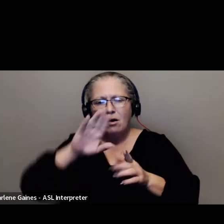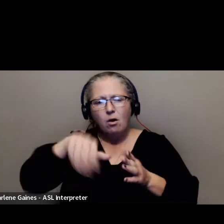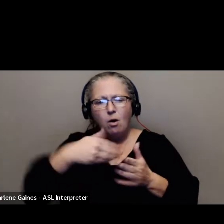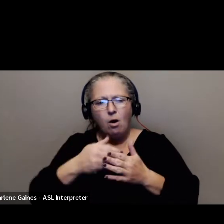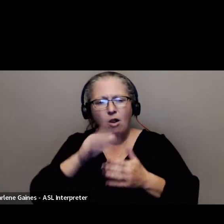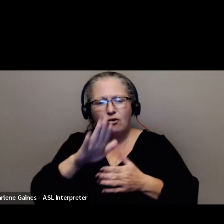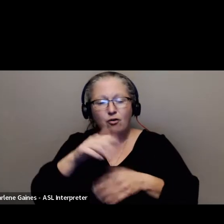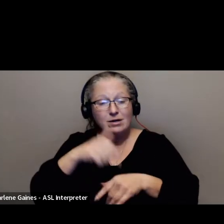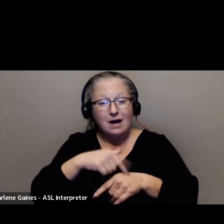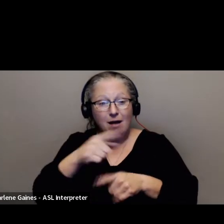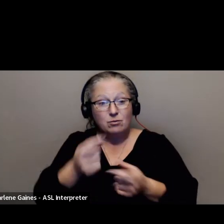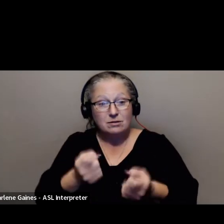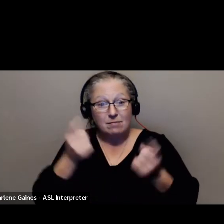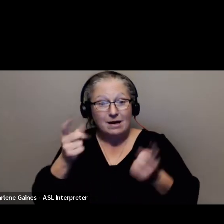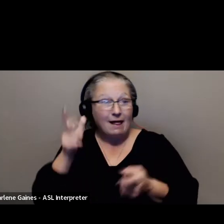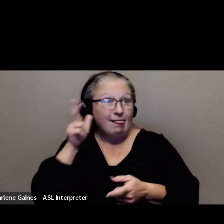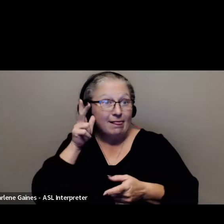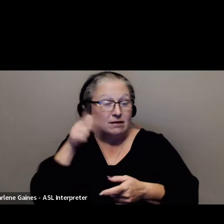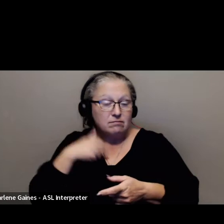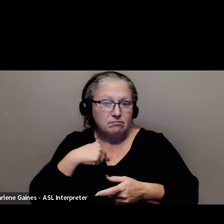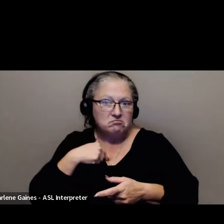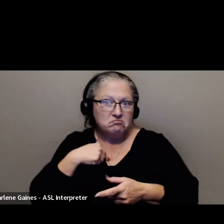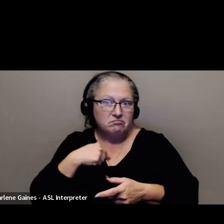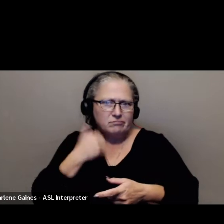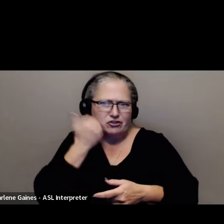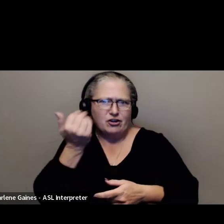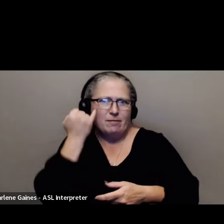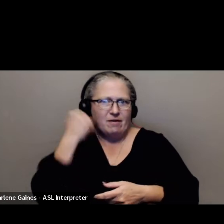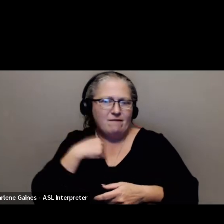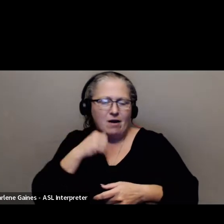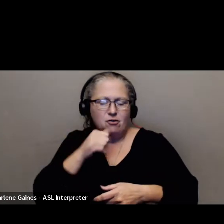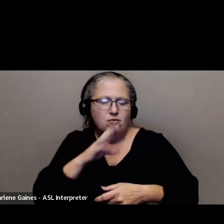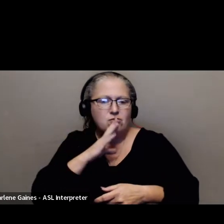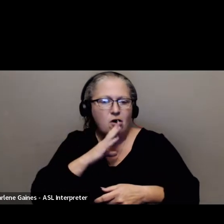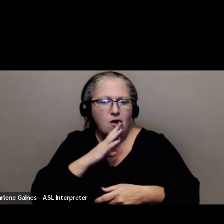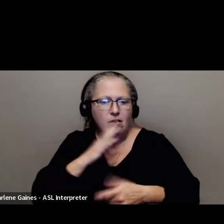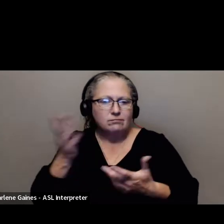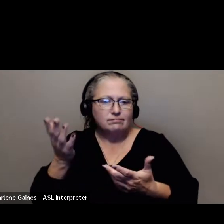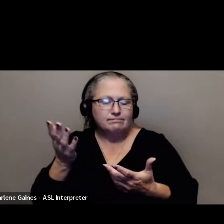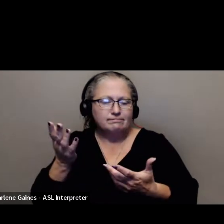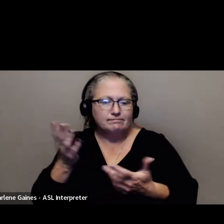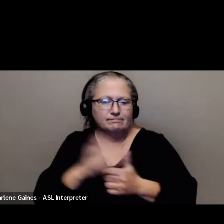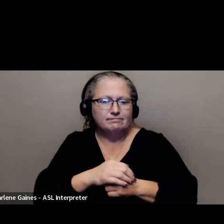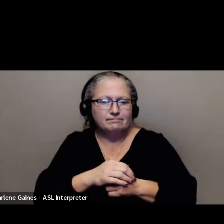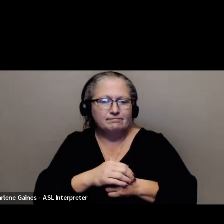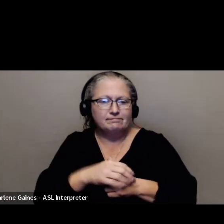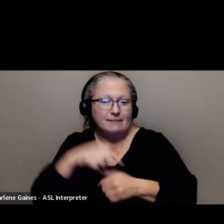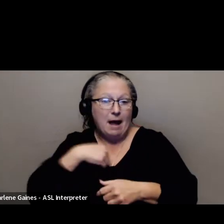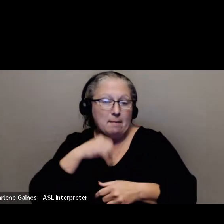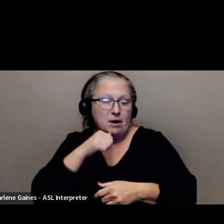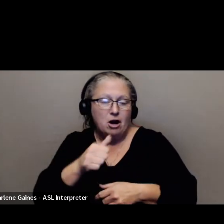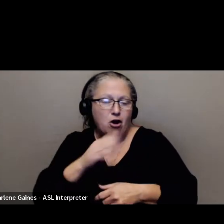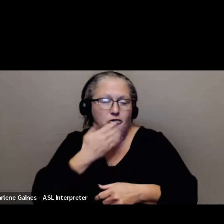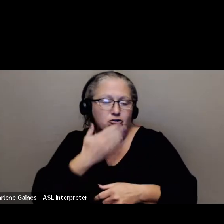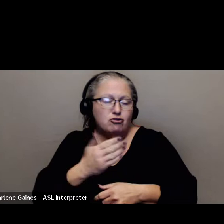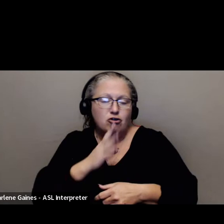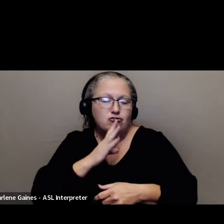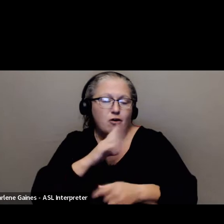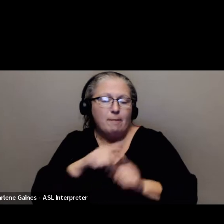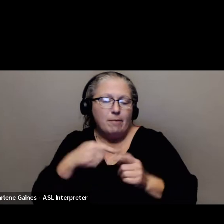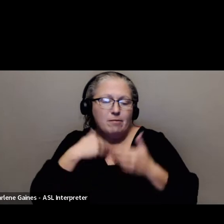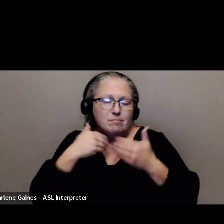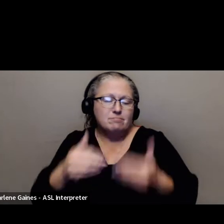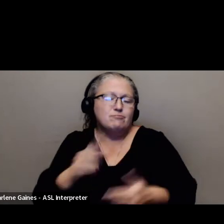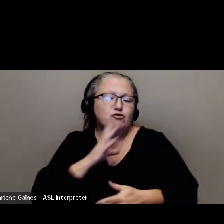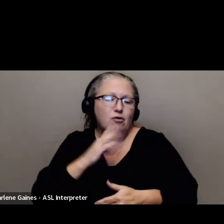generous time that you were spending to listen to us, so I thought it would be a shame that I don't talk. So even I'm not a good talker, I'm going to talk, and I'm